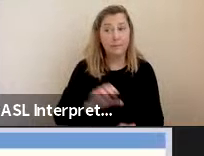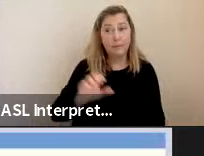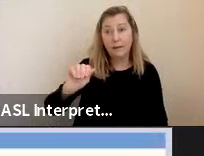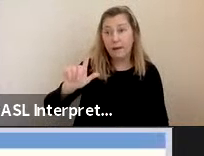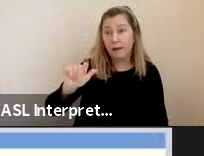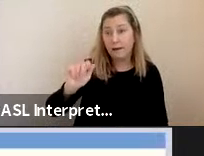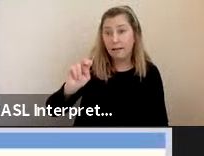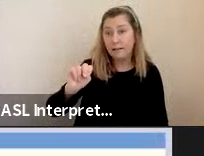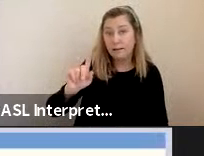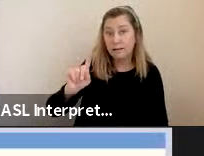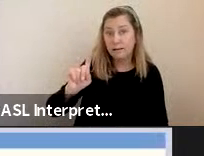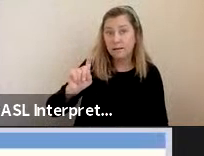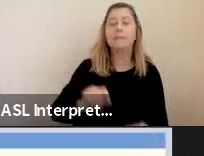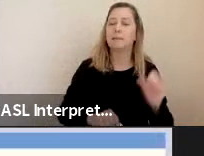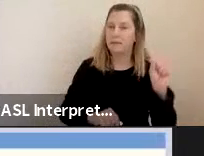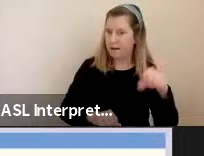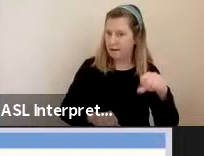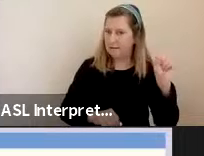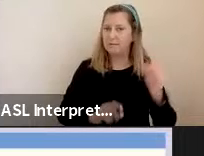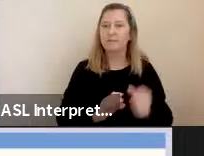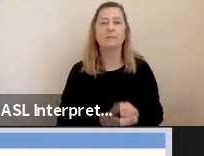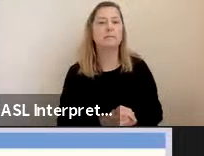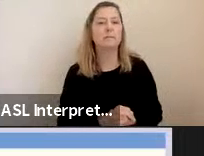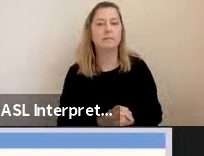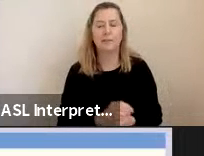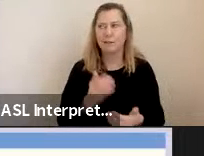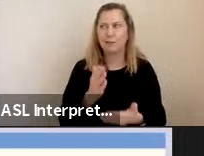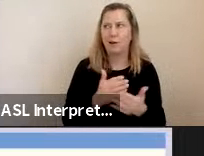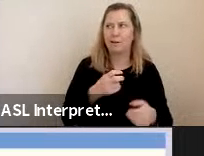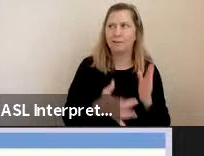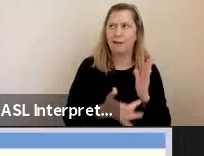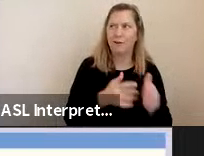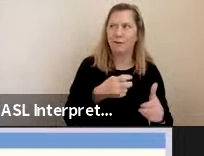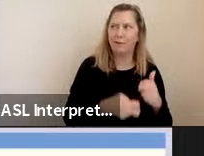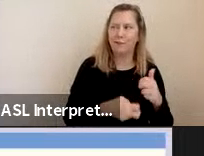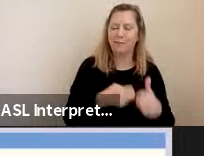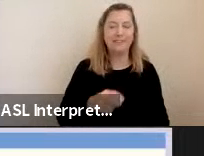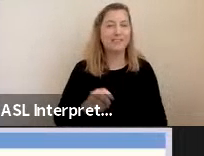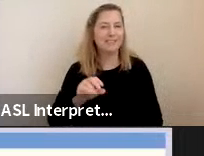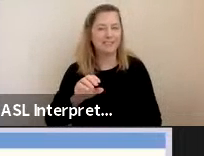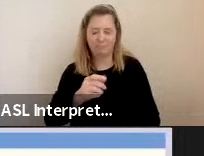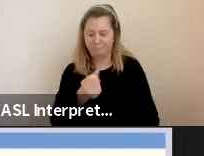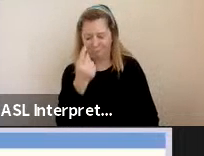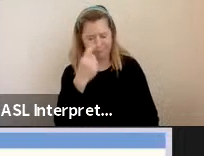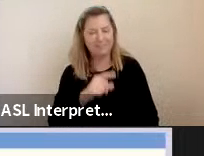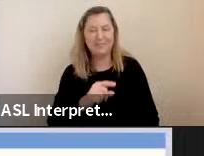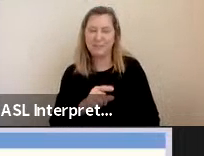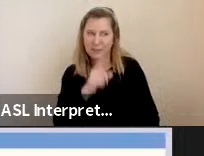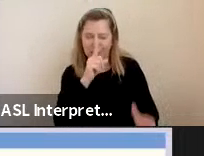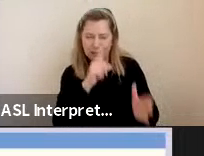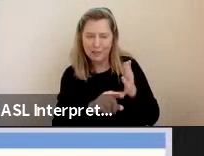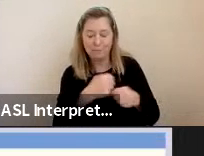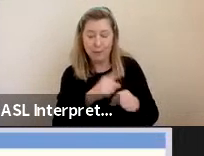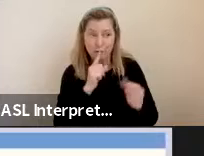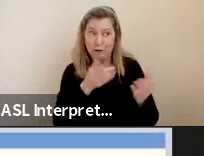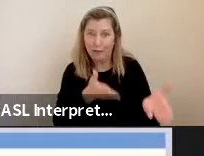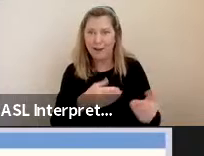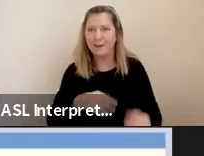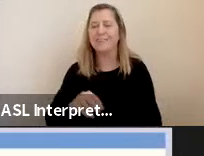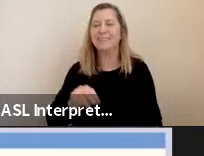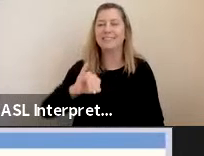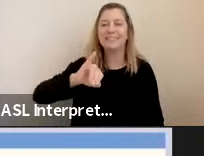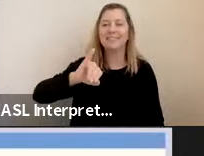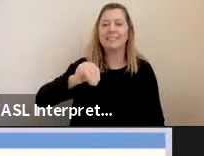Alan, Yes. Aye. Having some technical Joanne? difficulty. no problem. Just checking, make sure you were there.